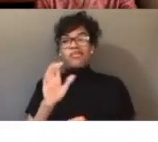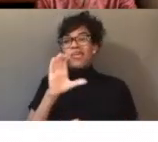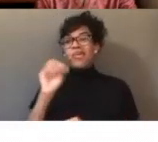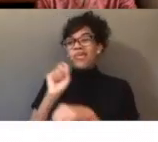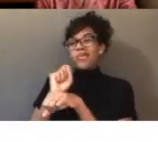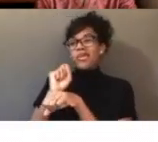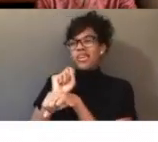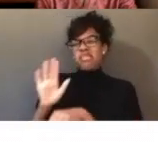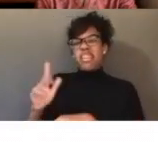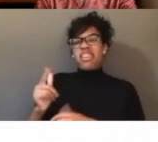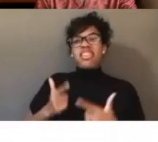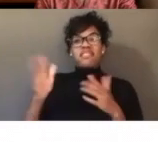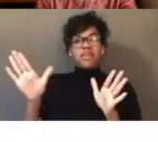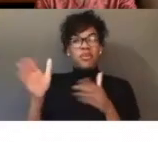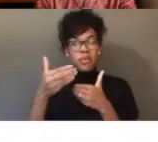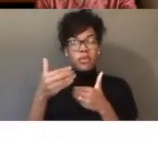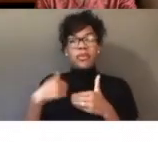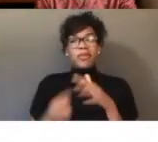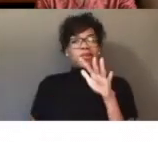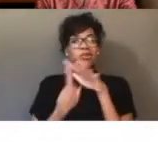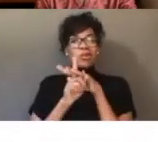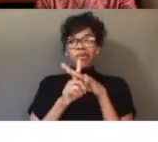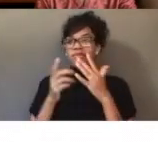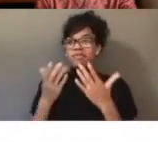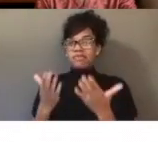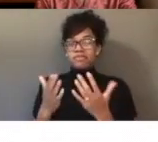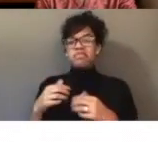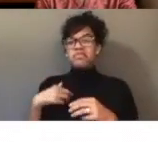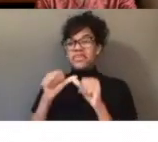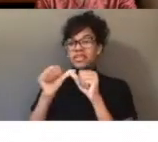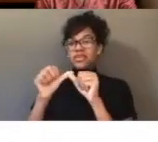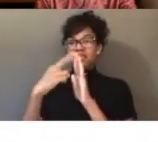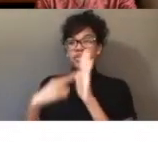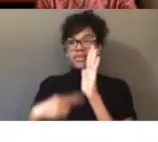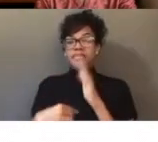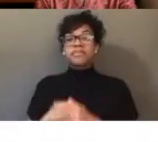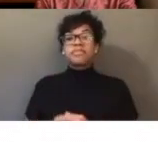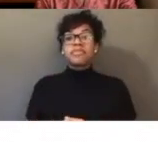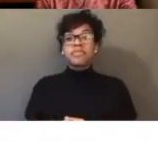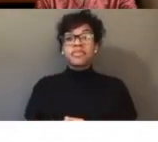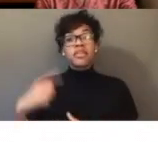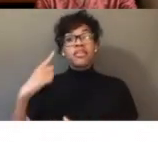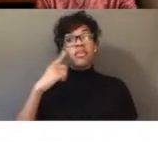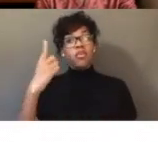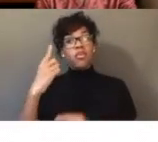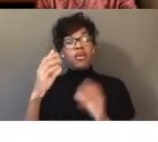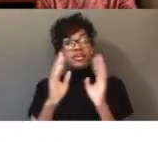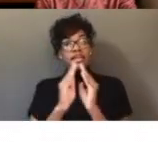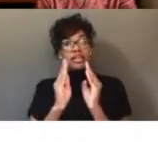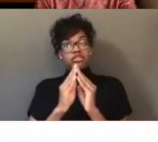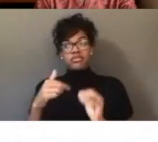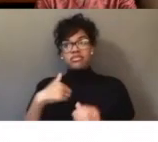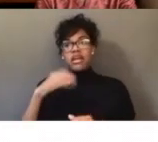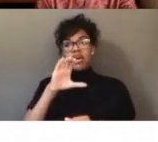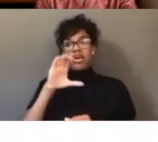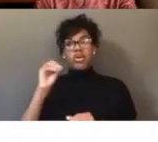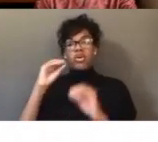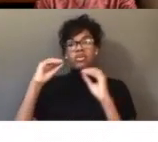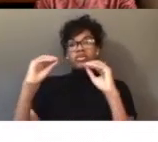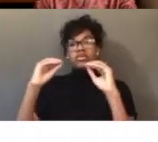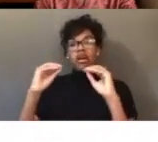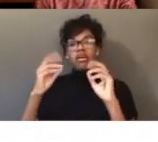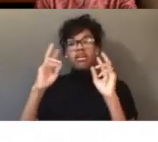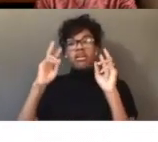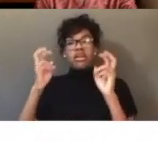where we can and how we need to show up. I'll continue reading. For one session, I co-taught a Know Your Rights workshop with a